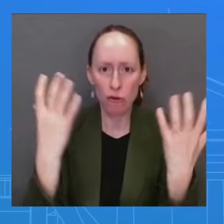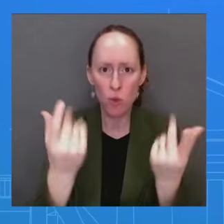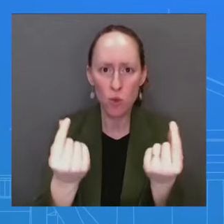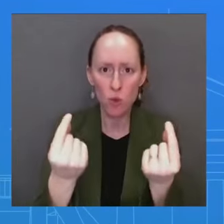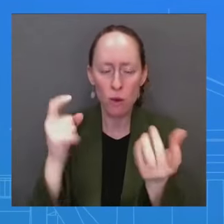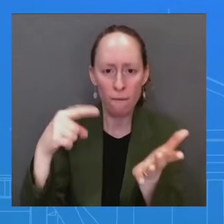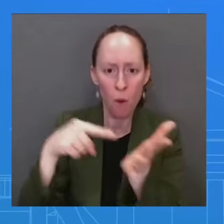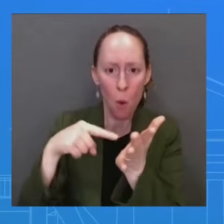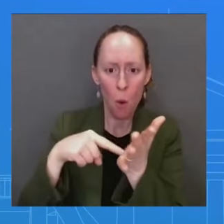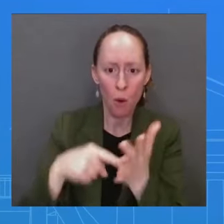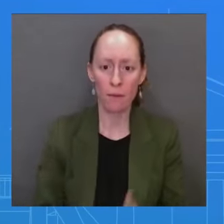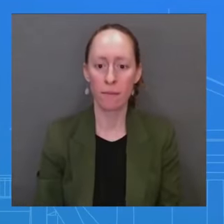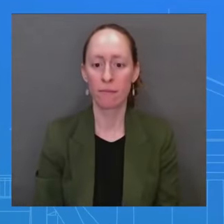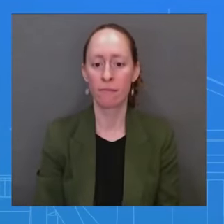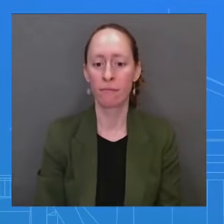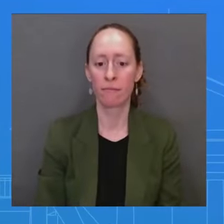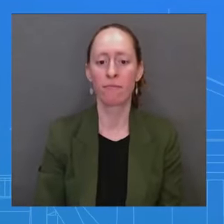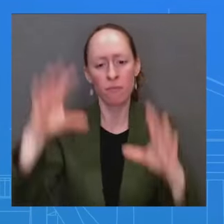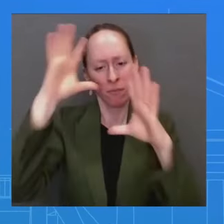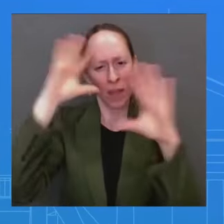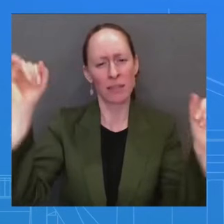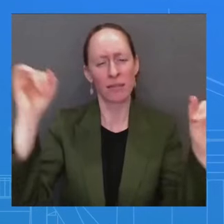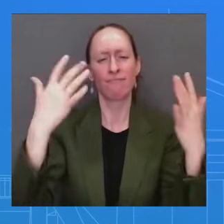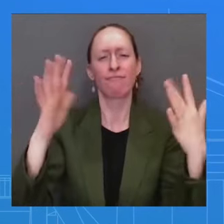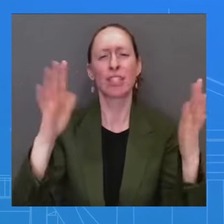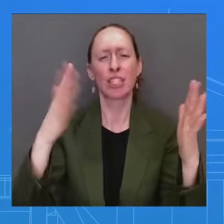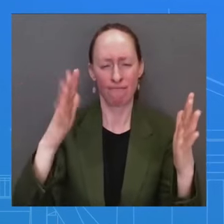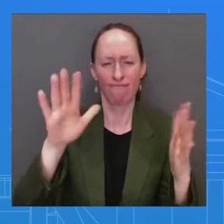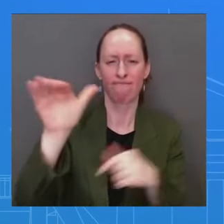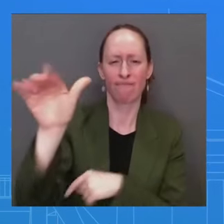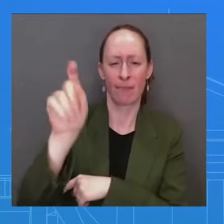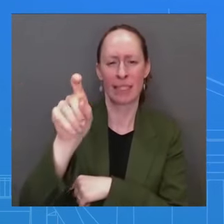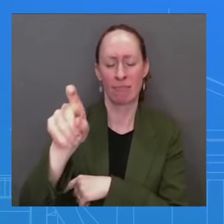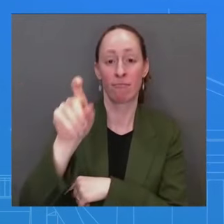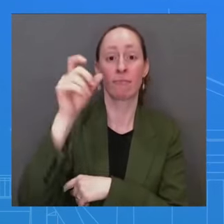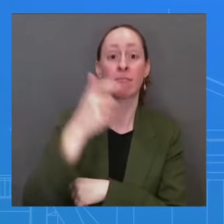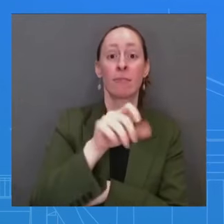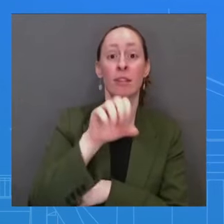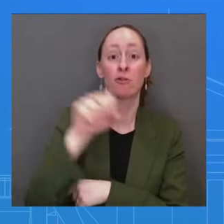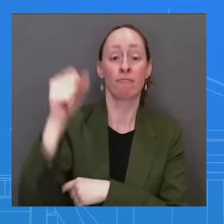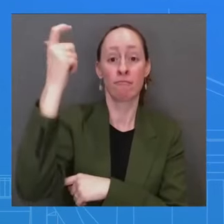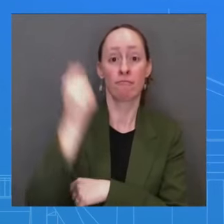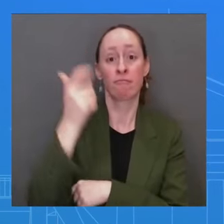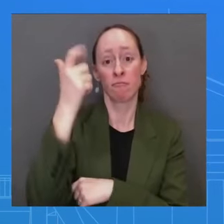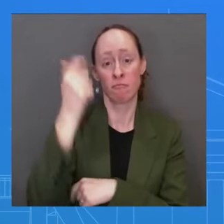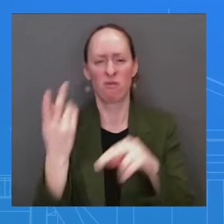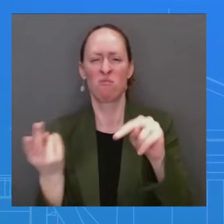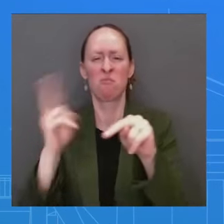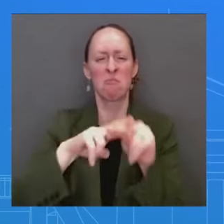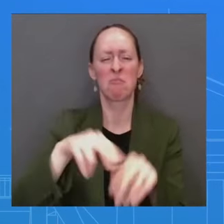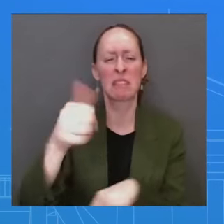10% increase in funding for Social Security Administration to help invest in the staff and technology